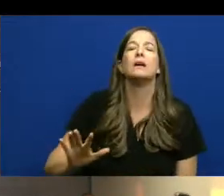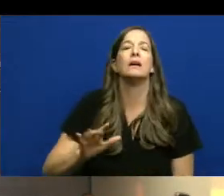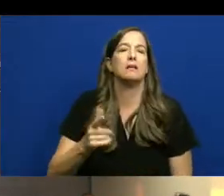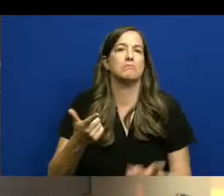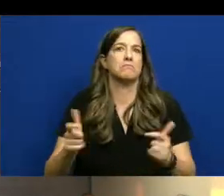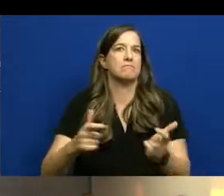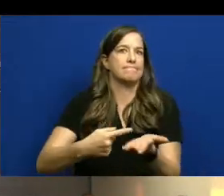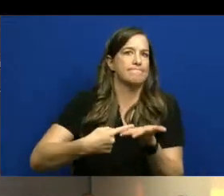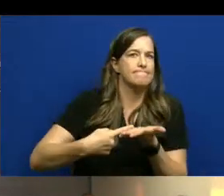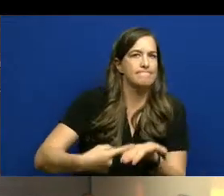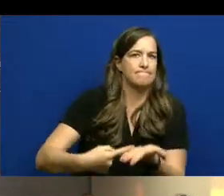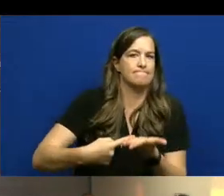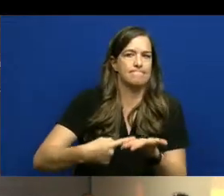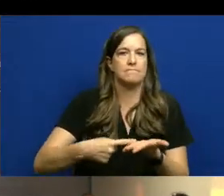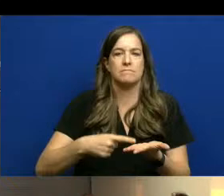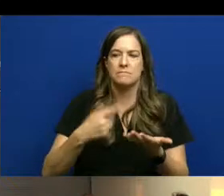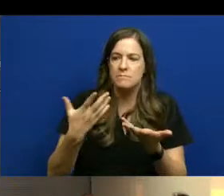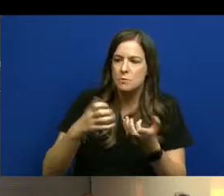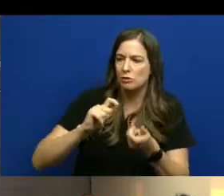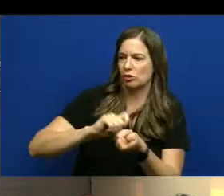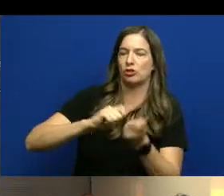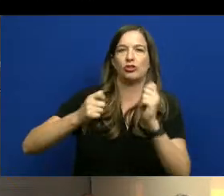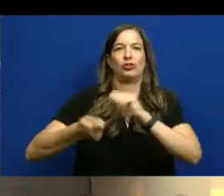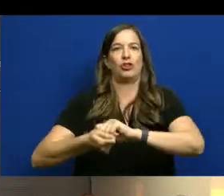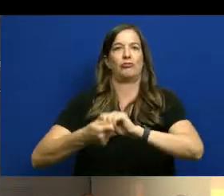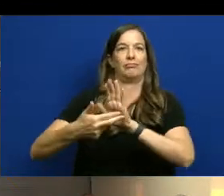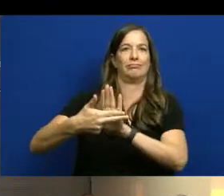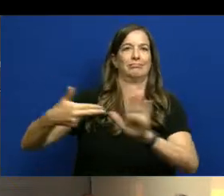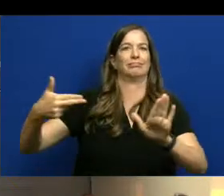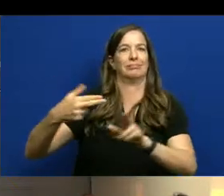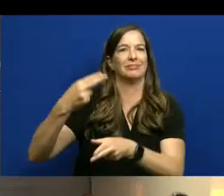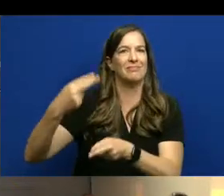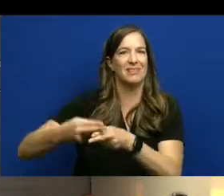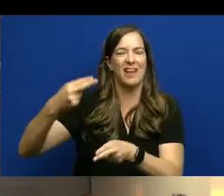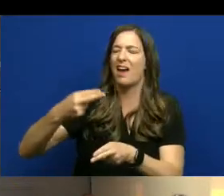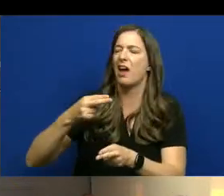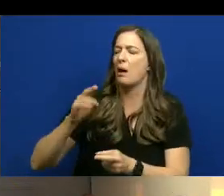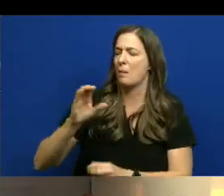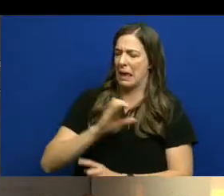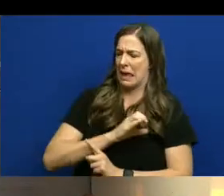large discussion about renaming that organization